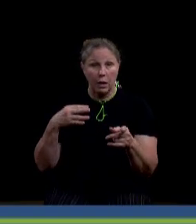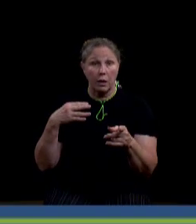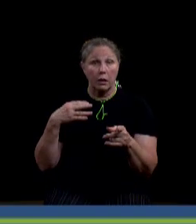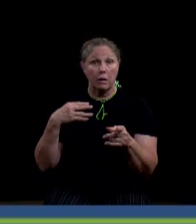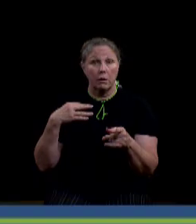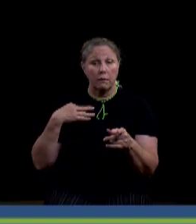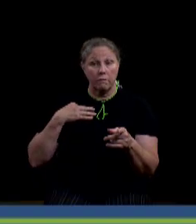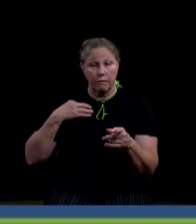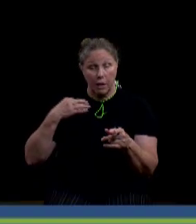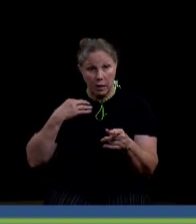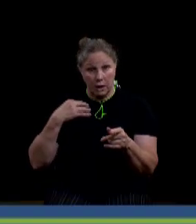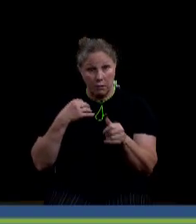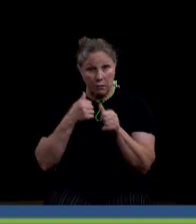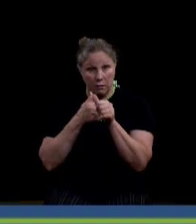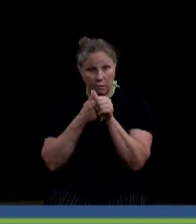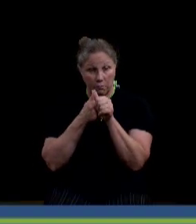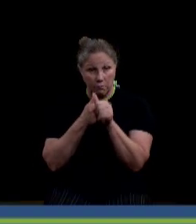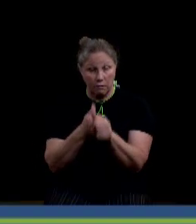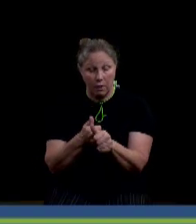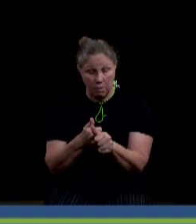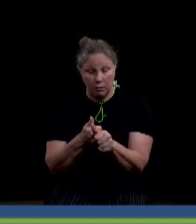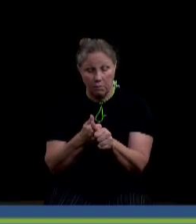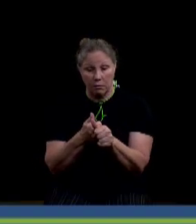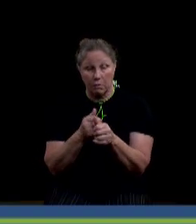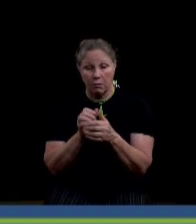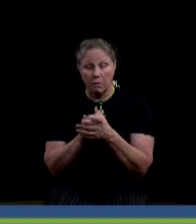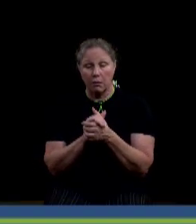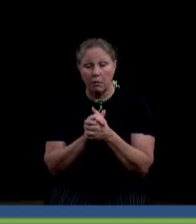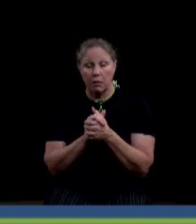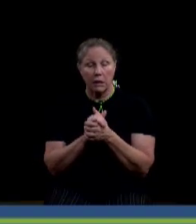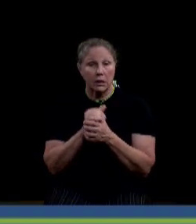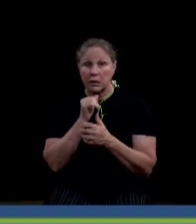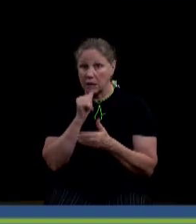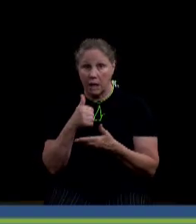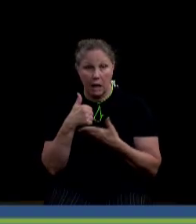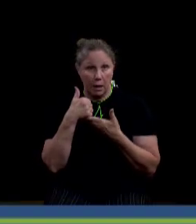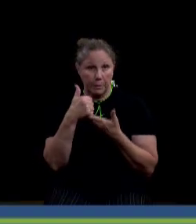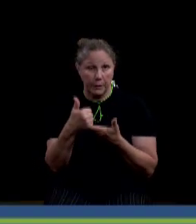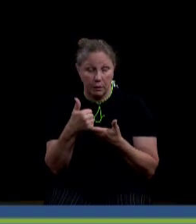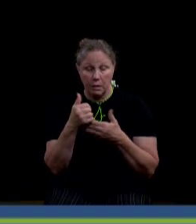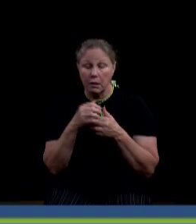isn't really getting us there. The same is true with